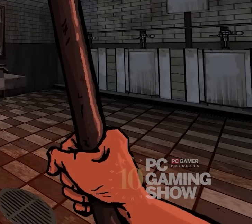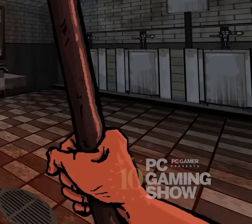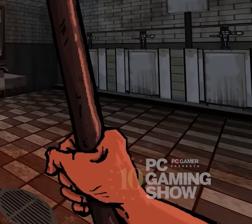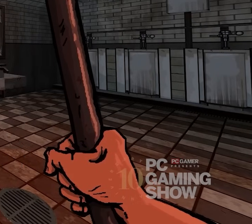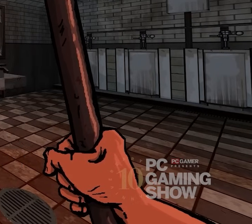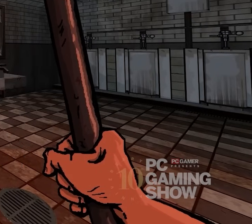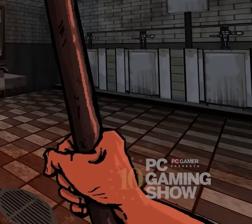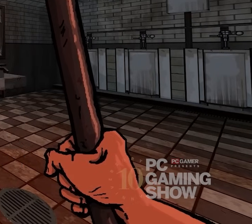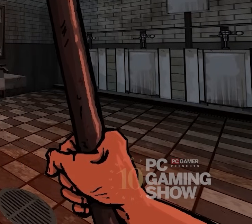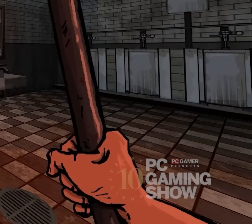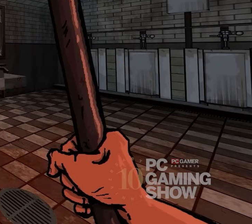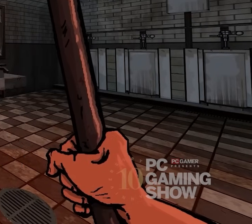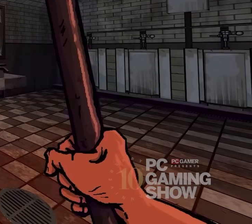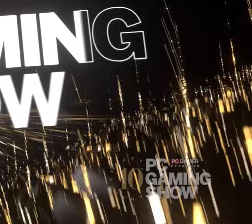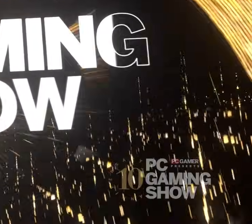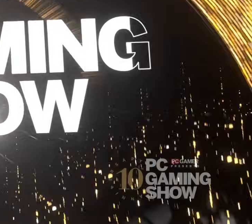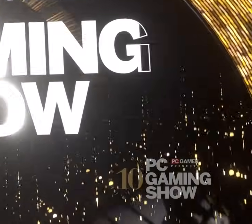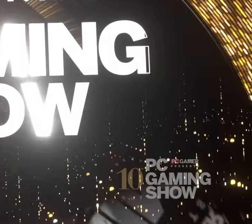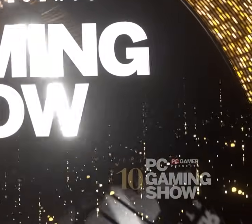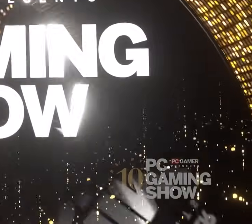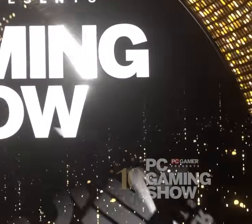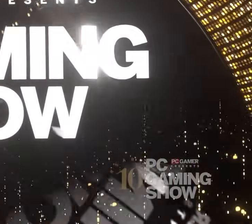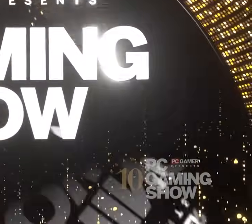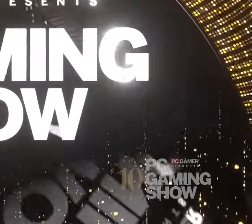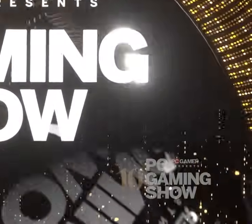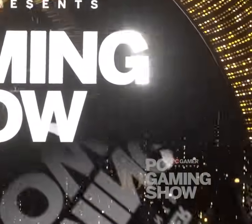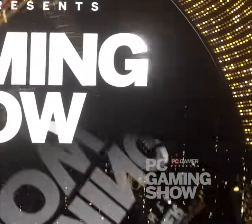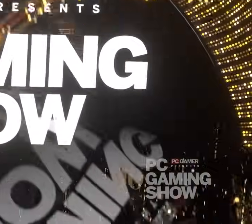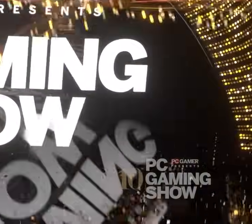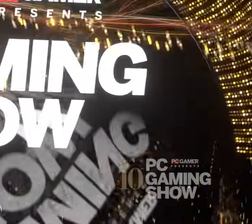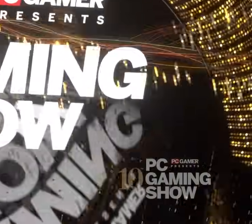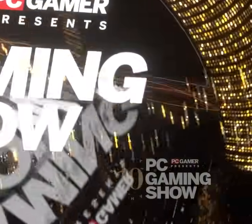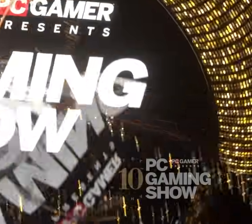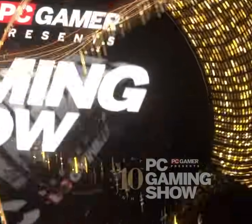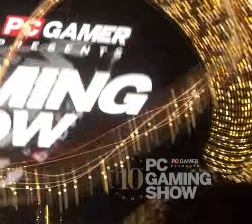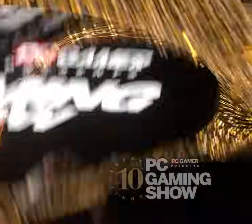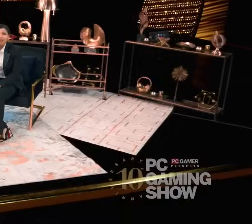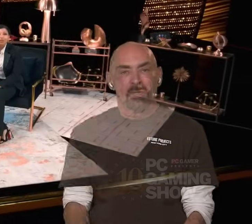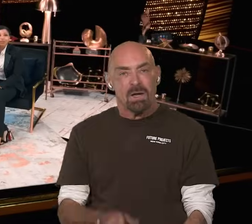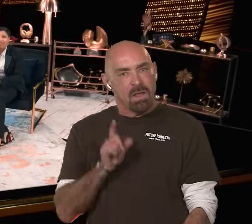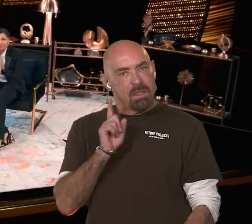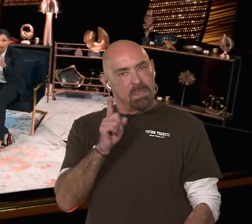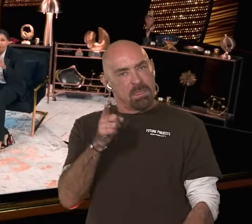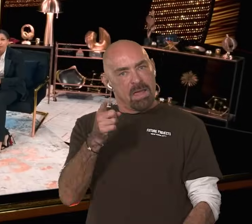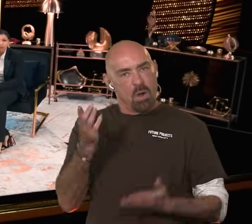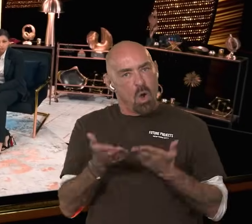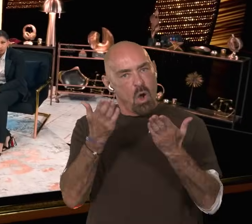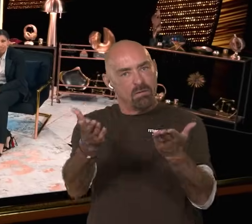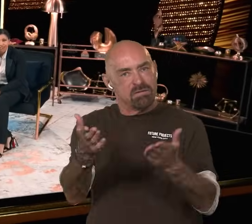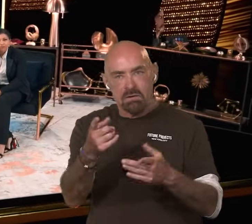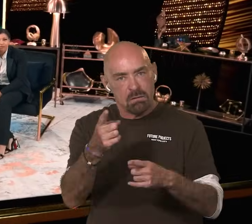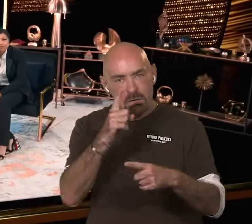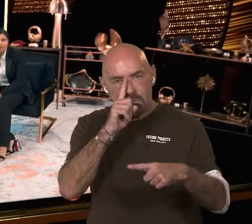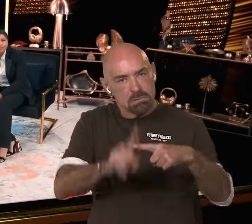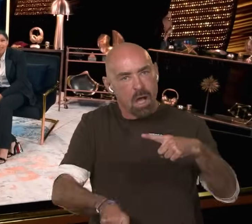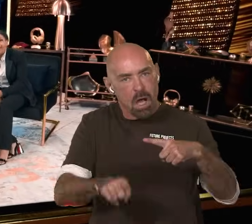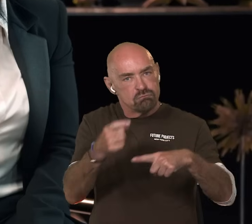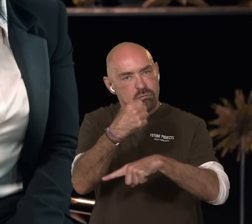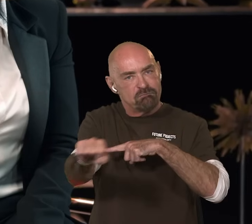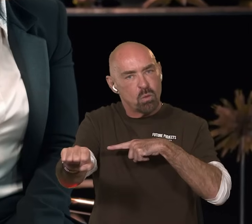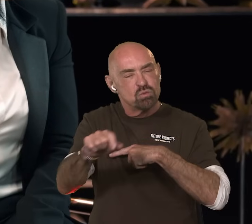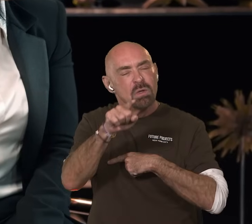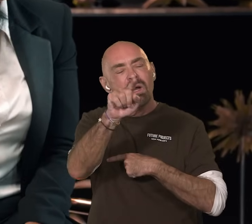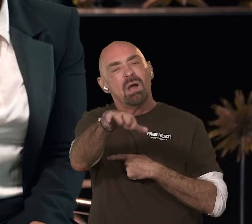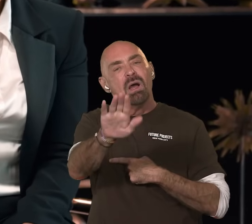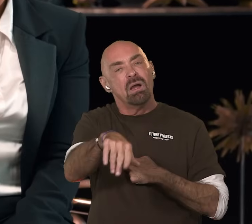Thugs like you were all the same. Well, there is an offer that you can't refuse.